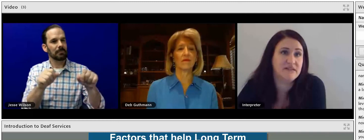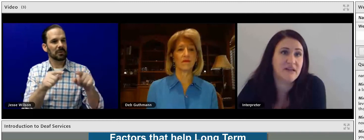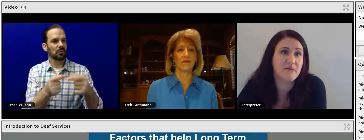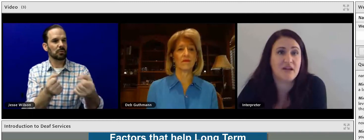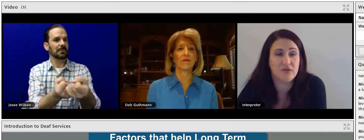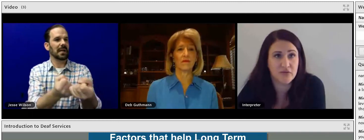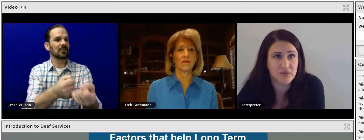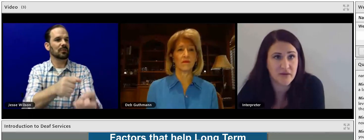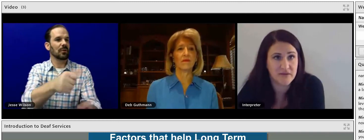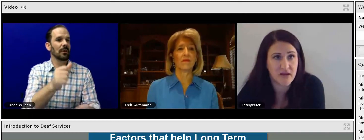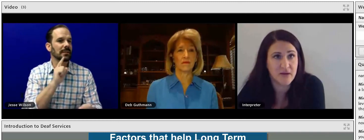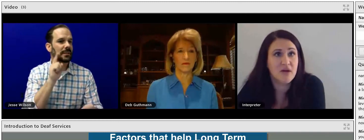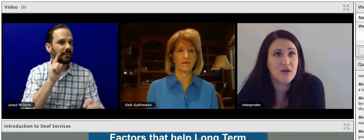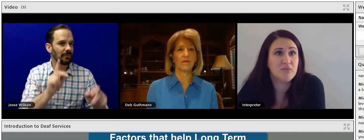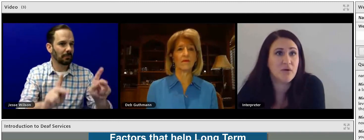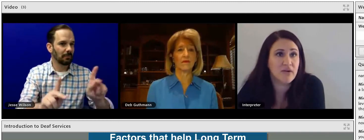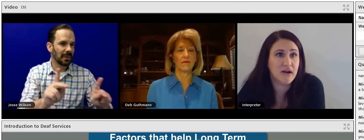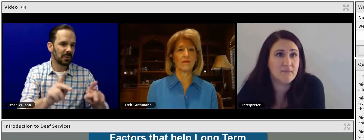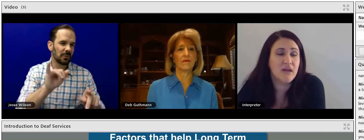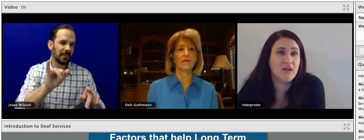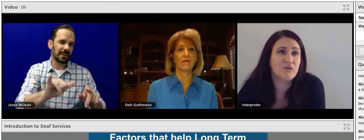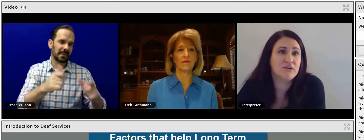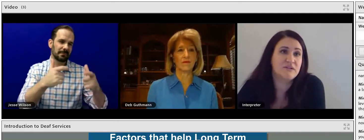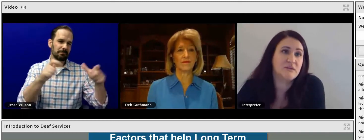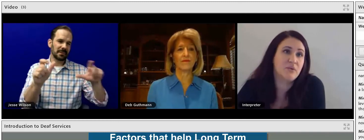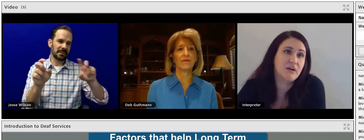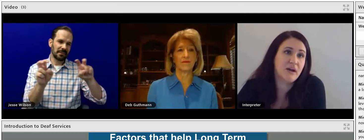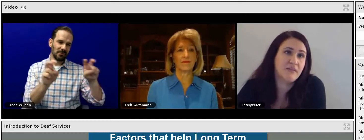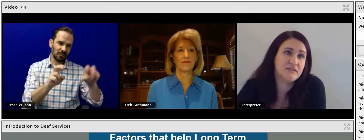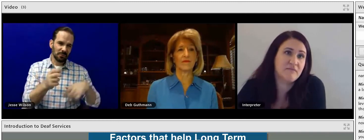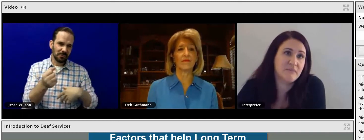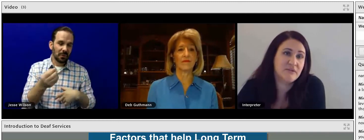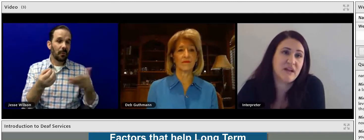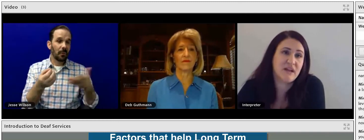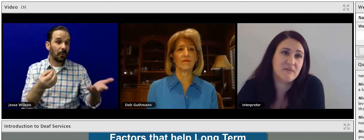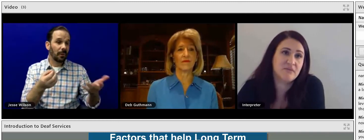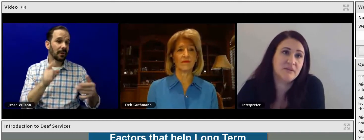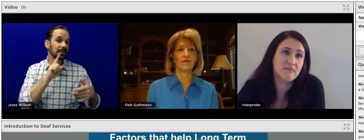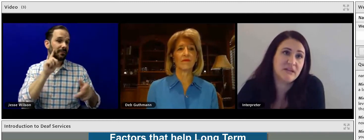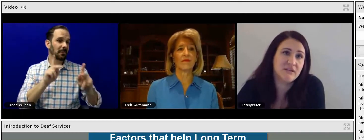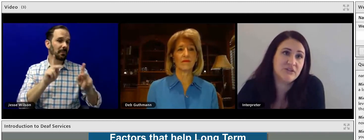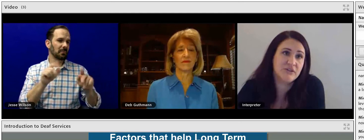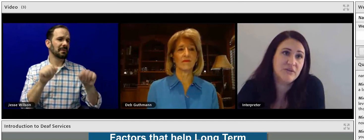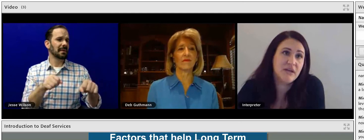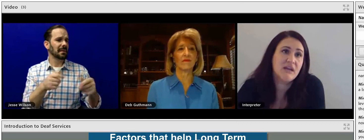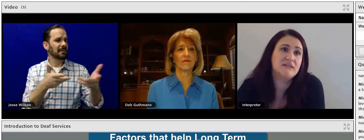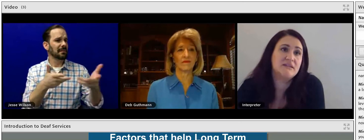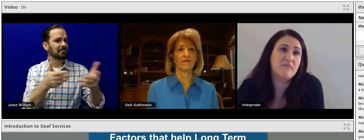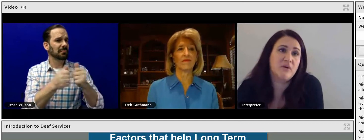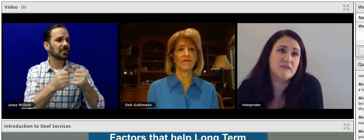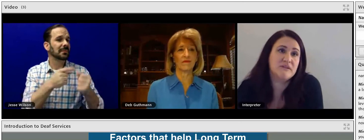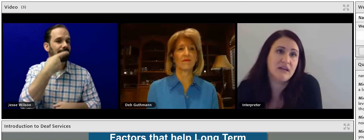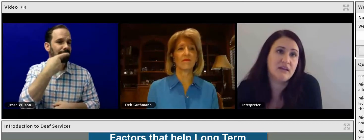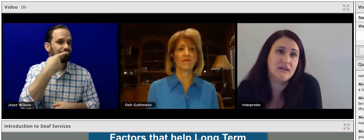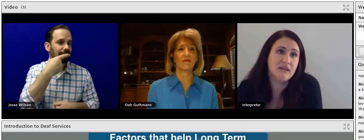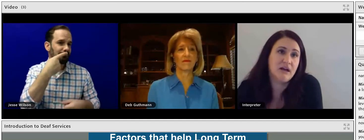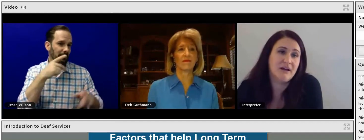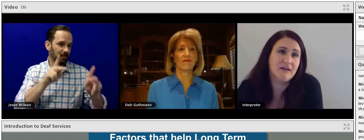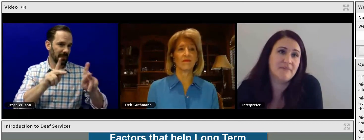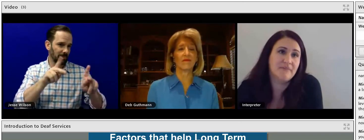of the 12-step and make it through the 12-step program in order to support other deaf members, so that can be a really big issue. Deaf people